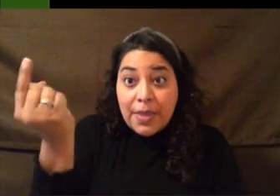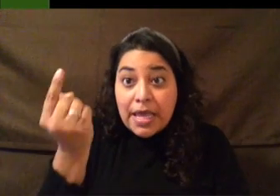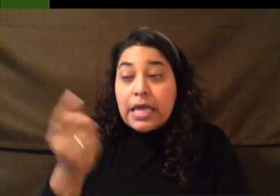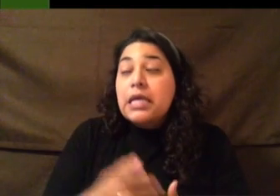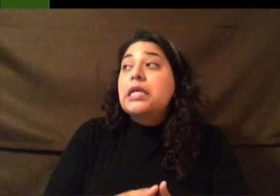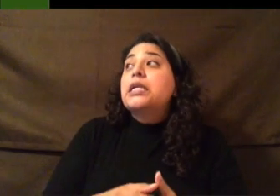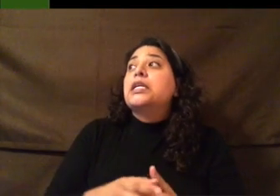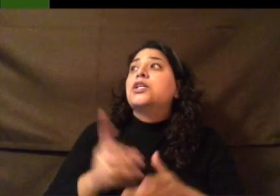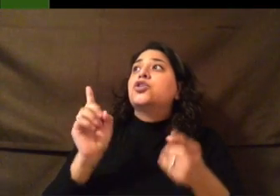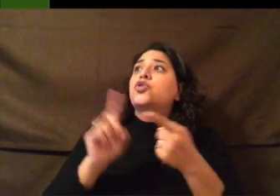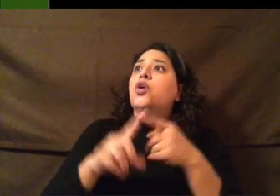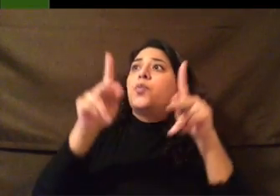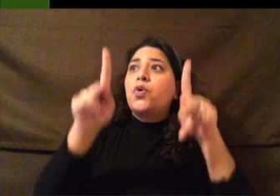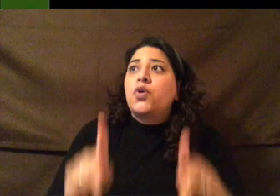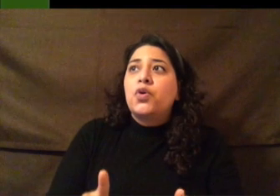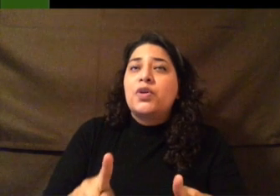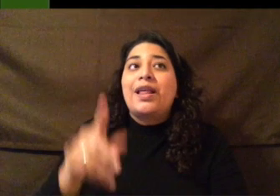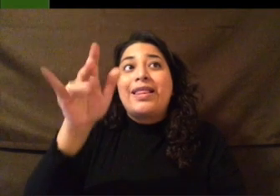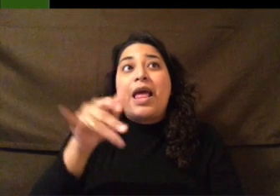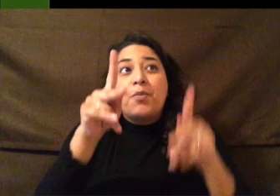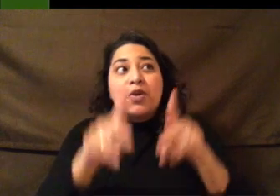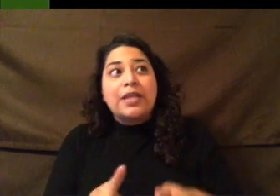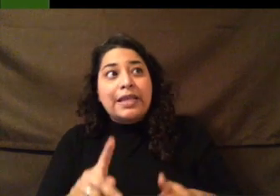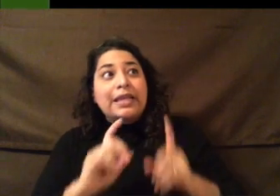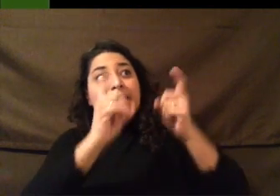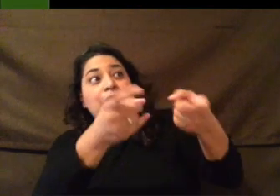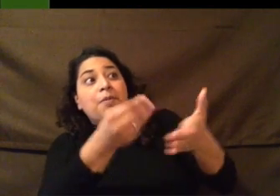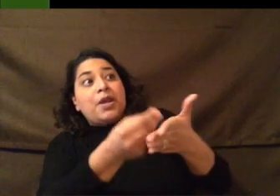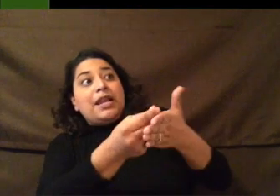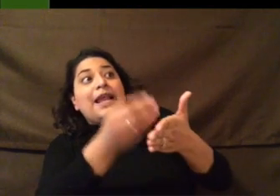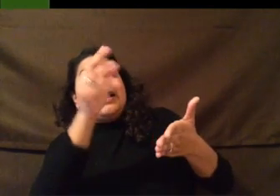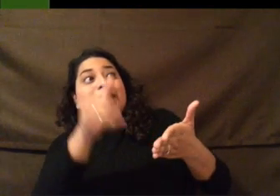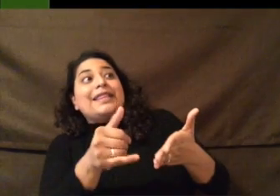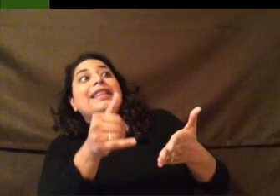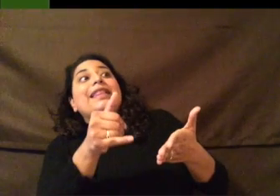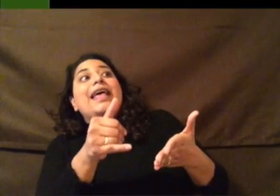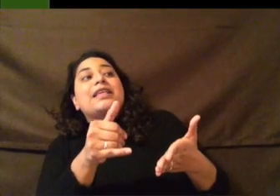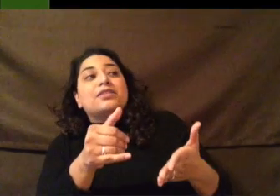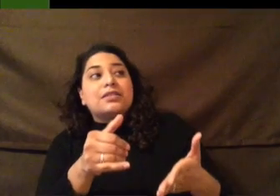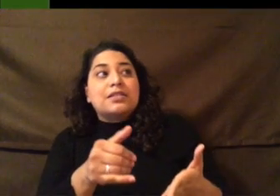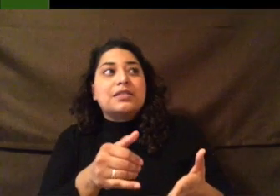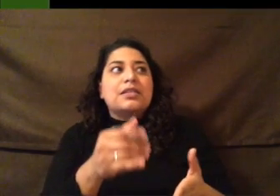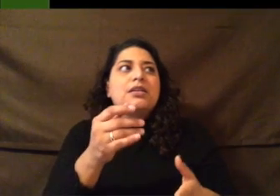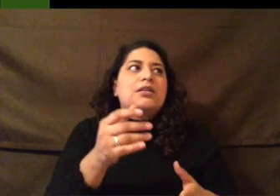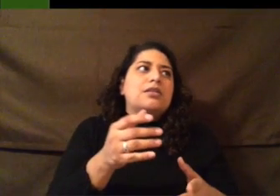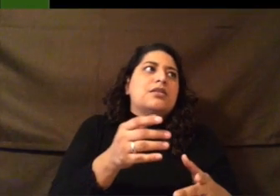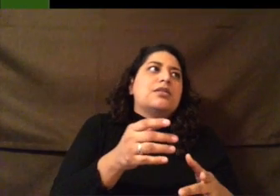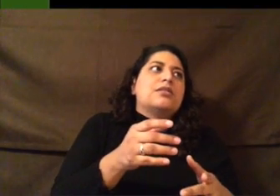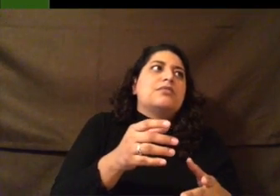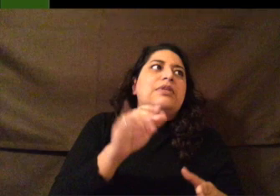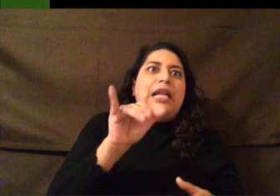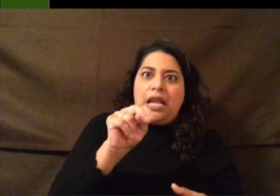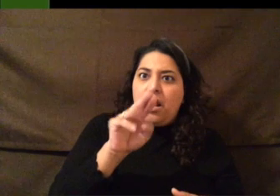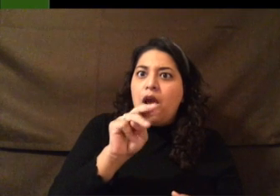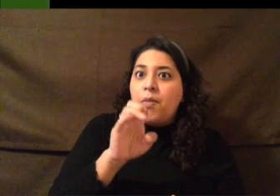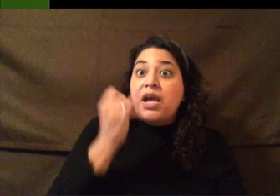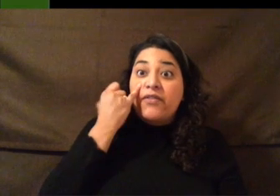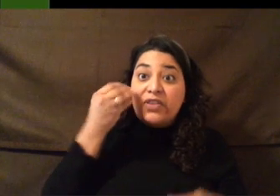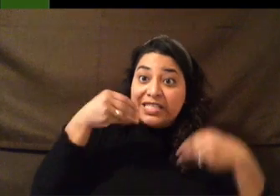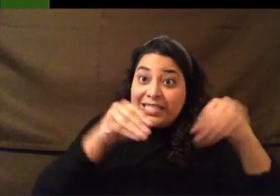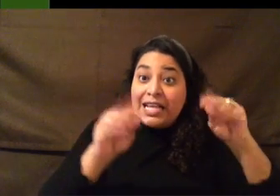property. Okay, so if you sell something to someone, they give you money, and that is a source of income. Or if you sell your